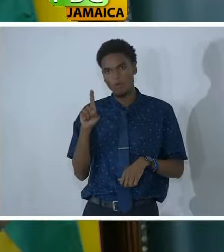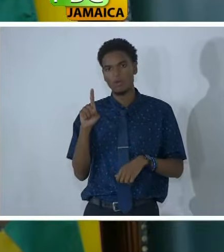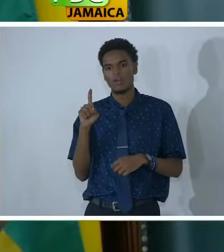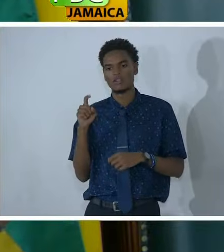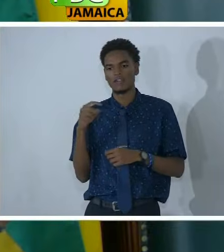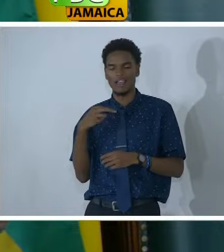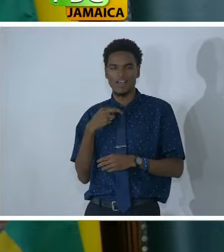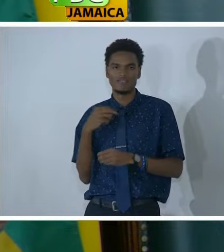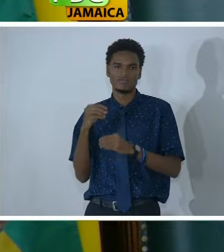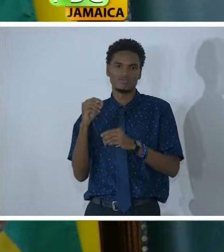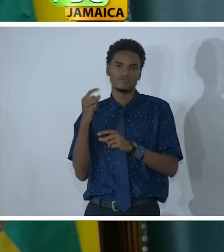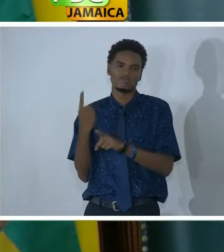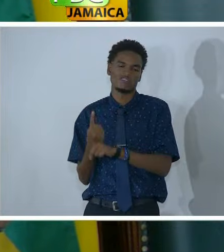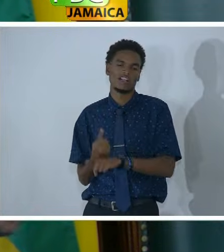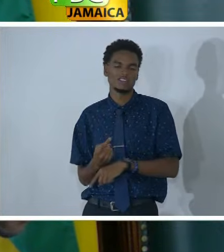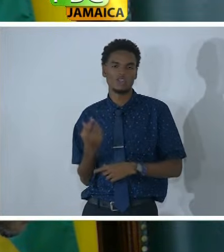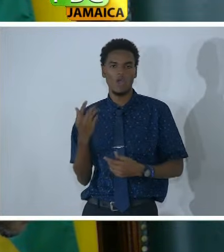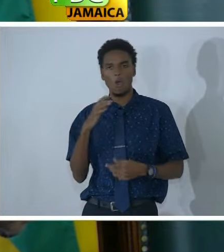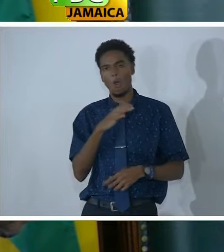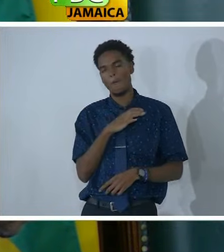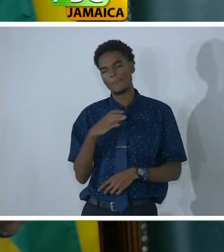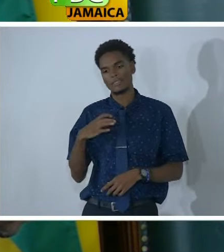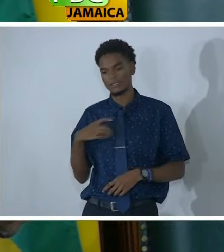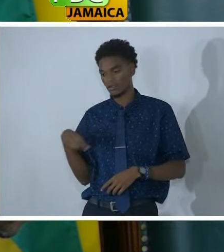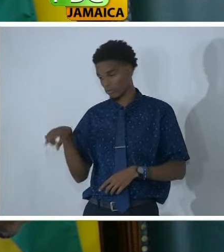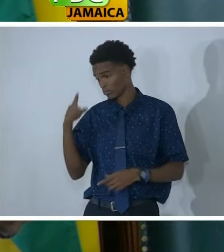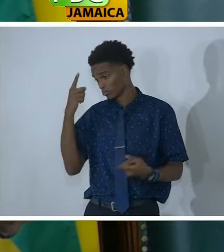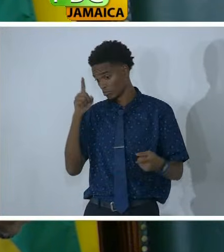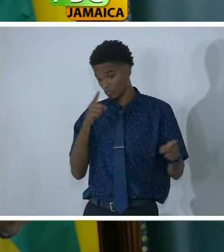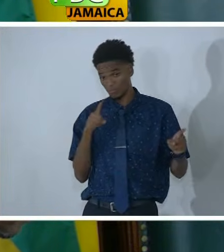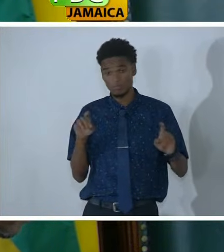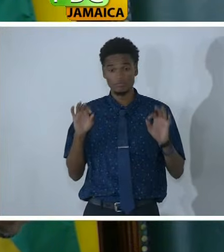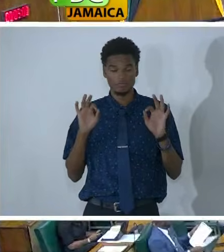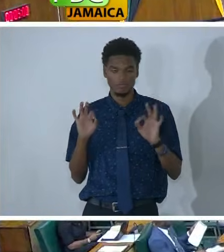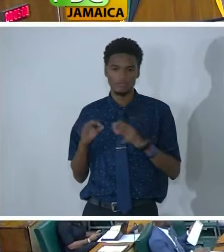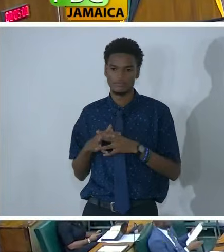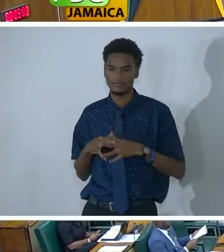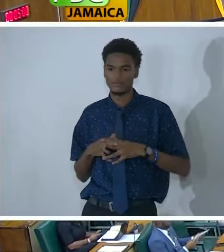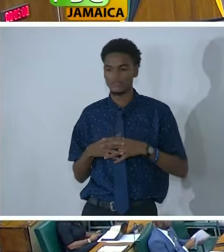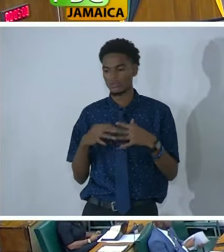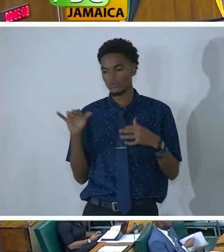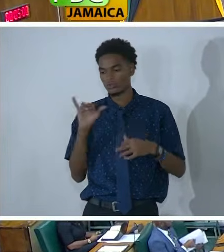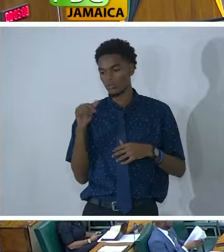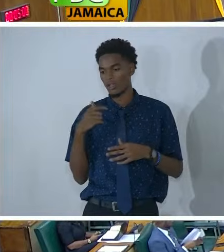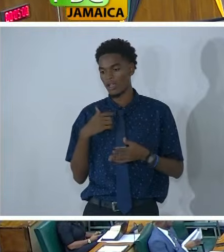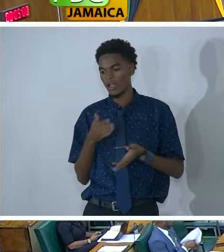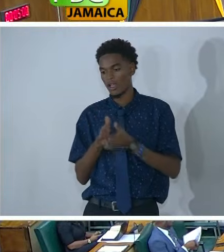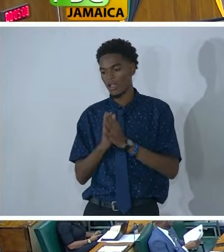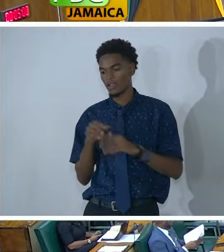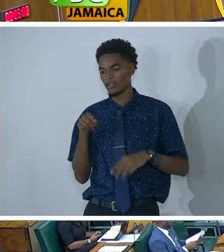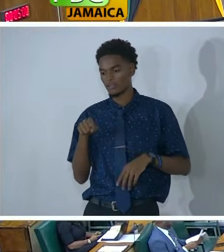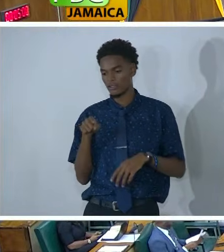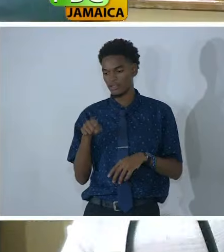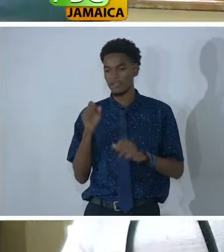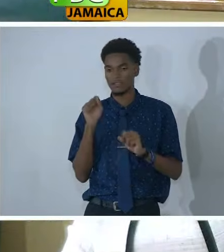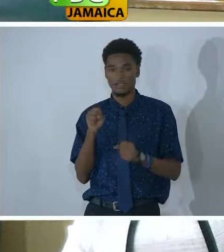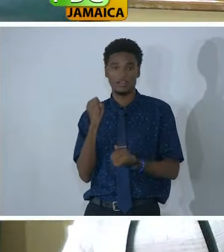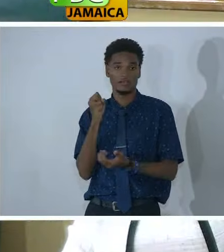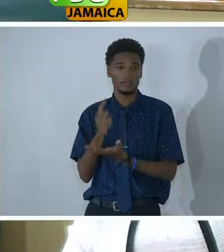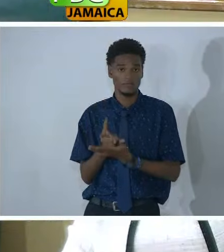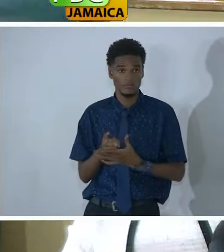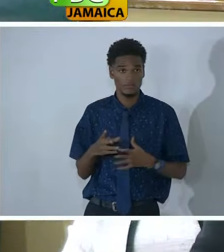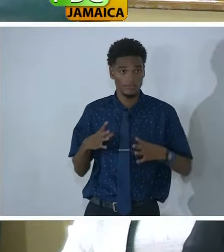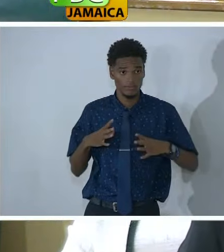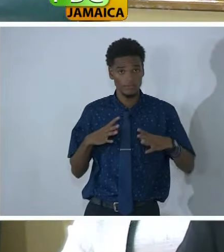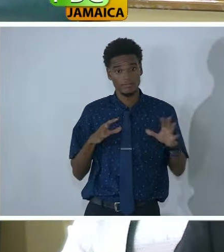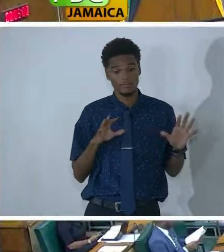Those in favor? Aye. Those against? The ayes have it. Madam Speaker, I ask that the motion be approved. Those in